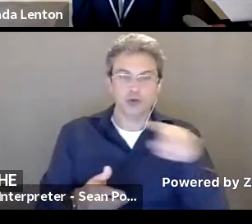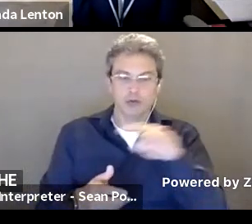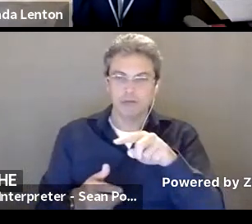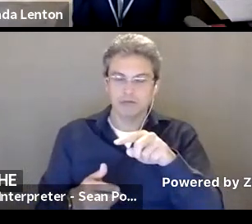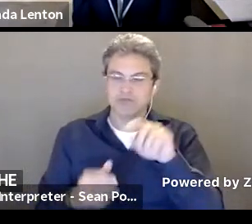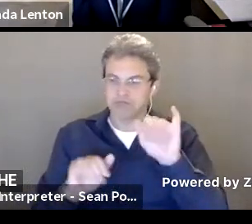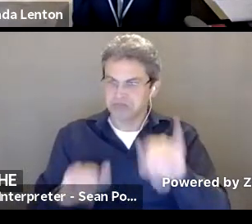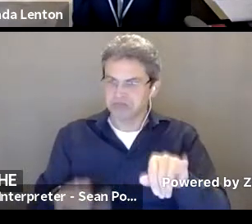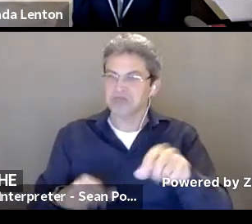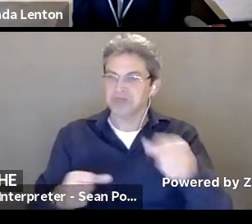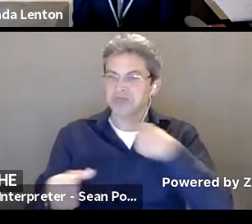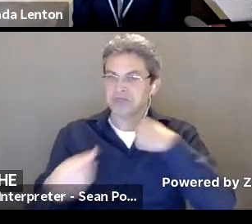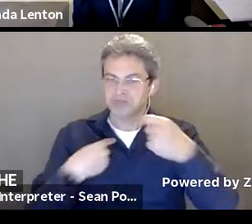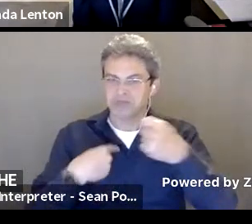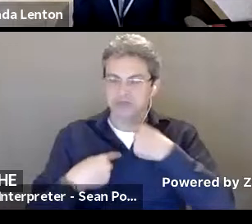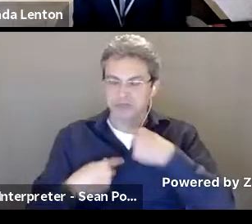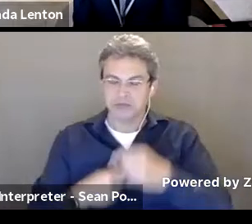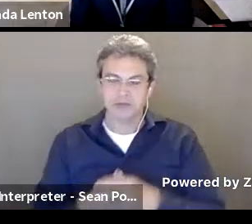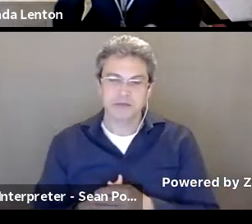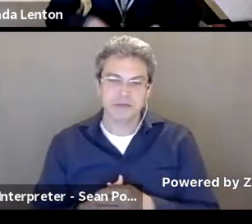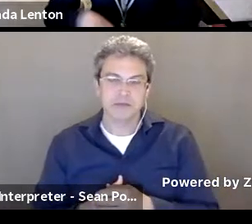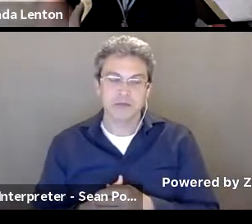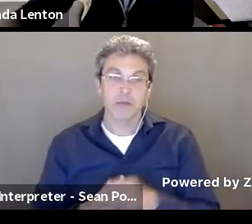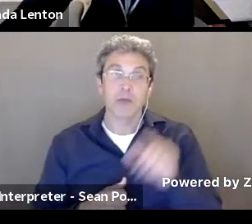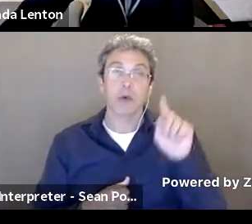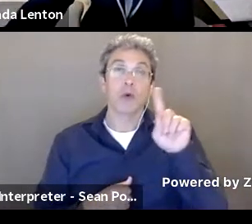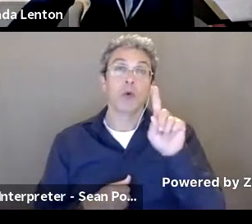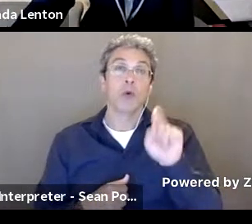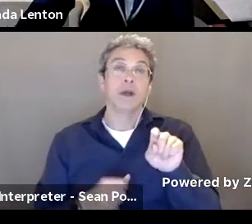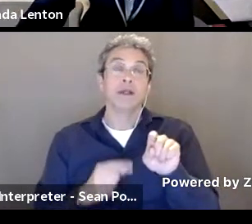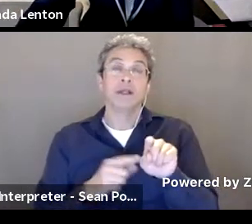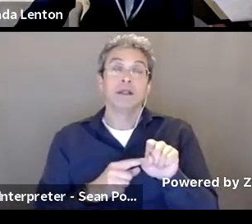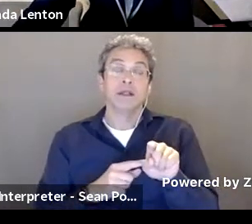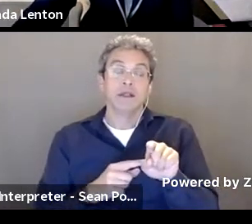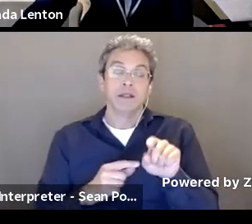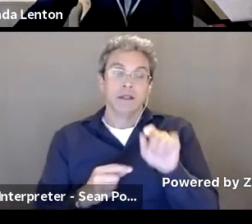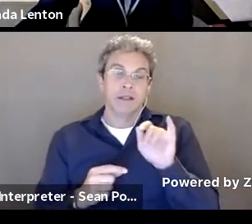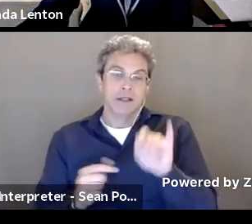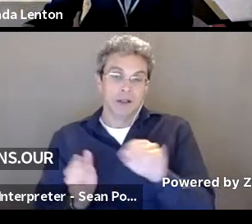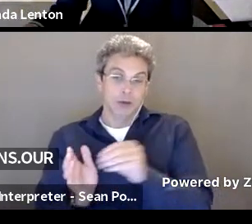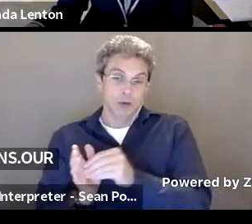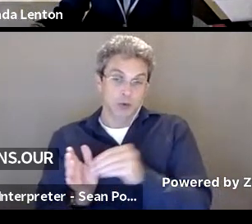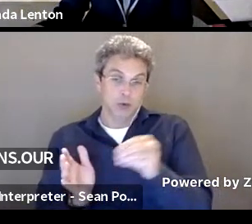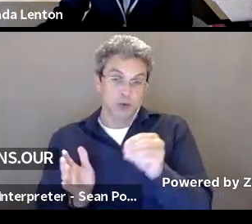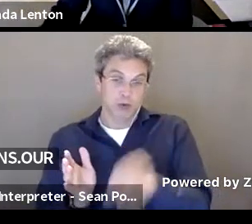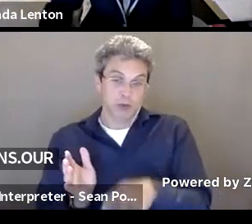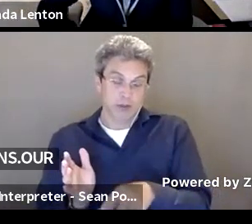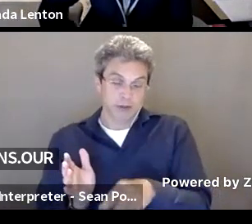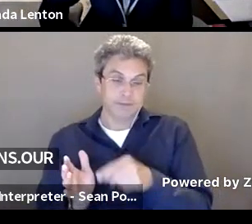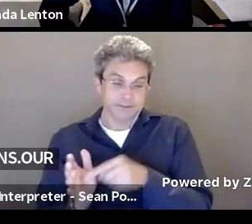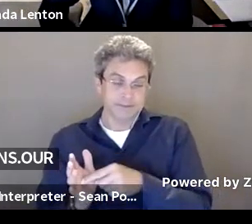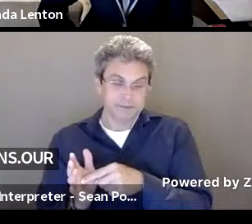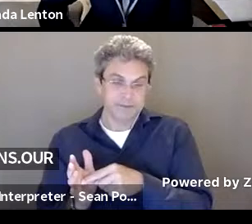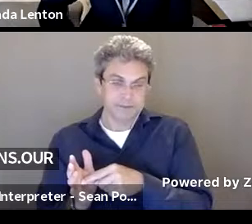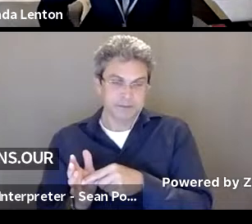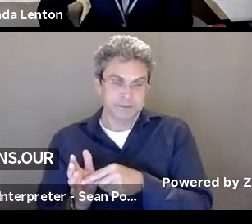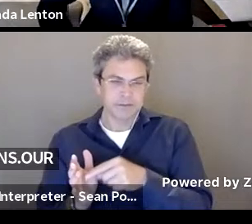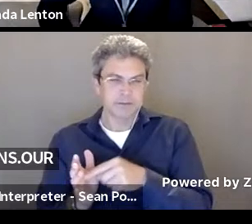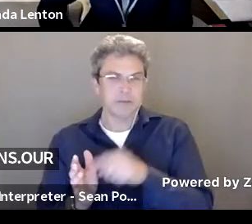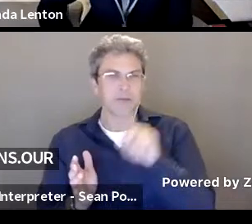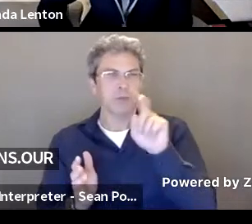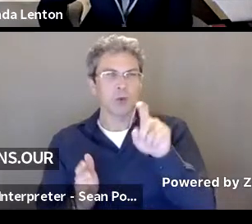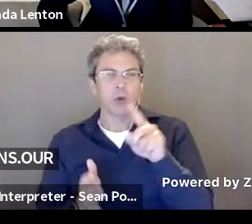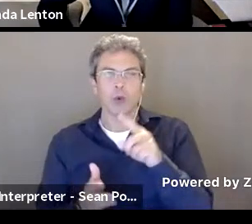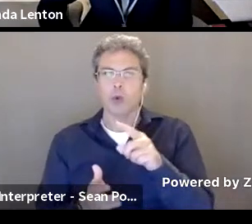questions. Our first question comes from a student, and And it reads, I had a question about